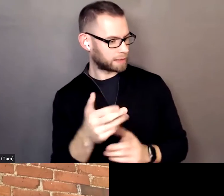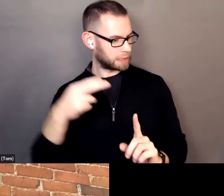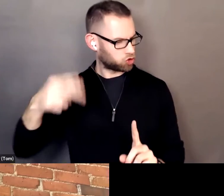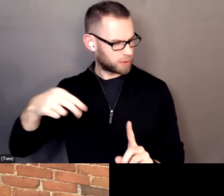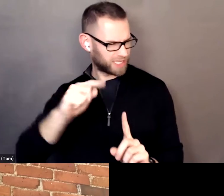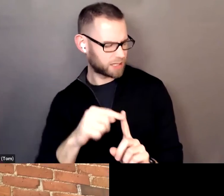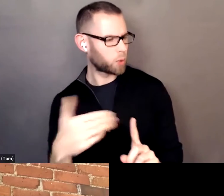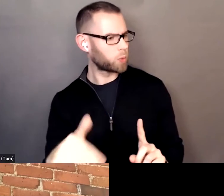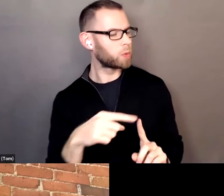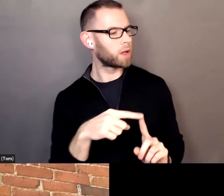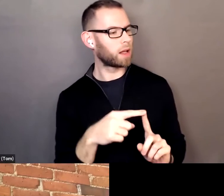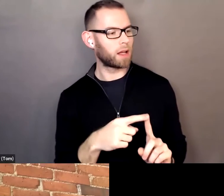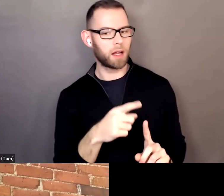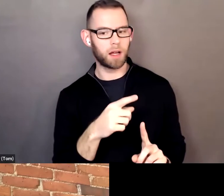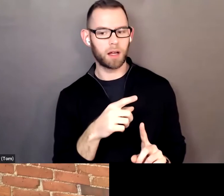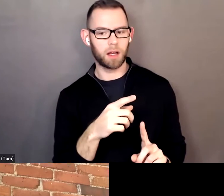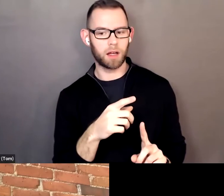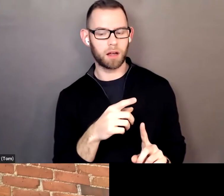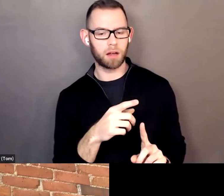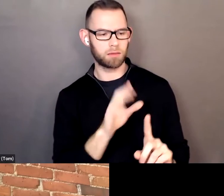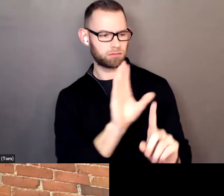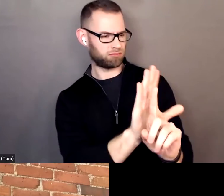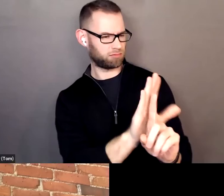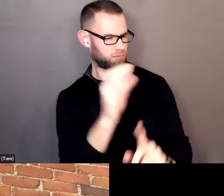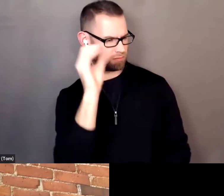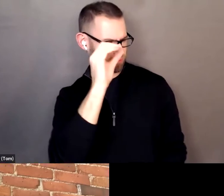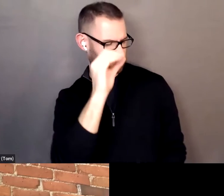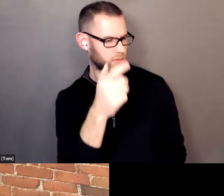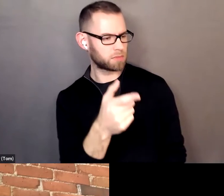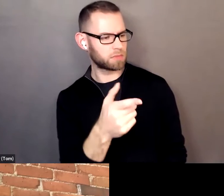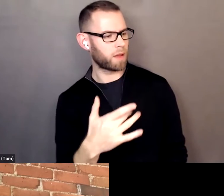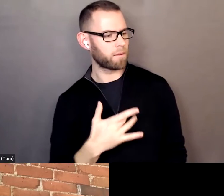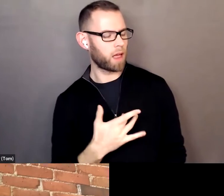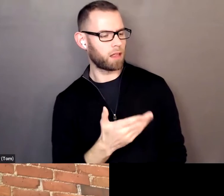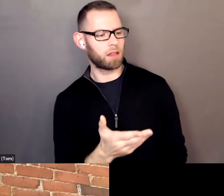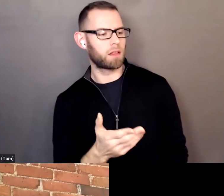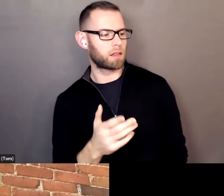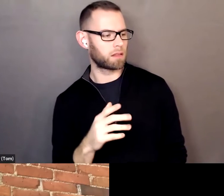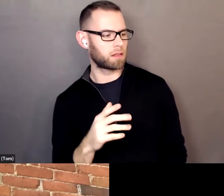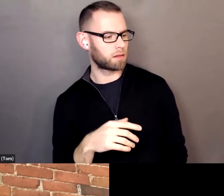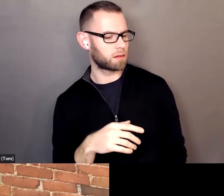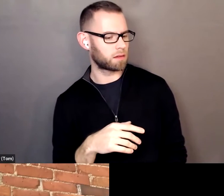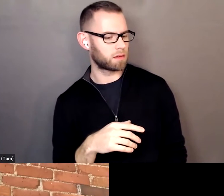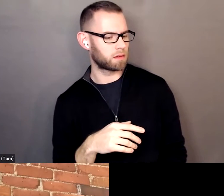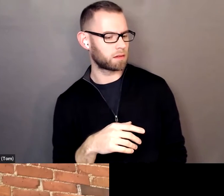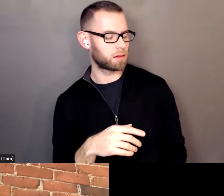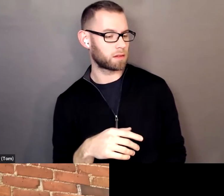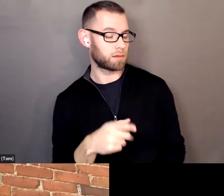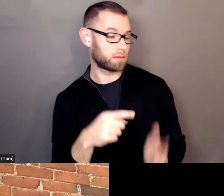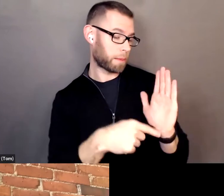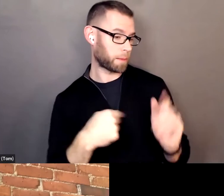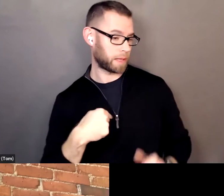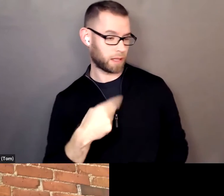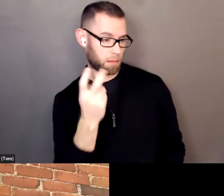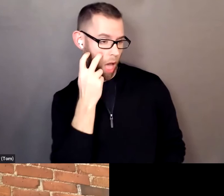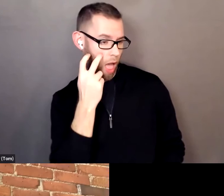In your opinion, how important is it for somebody, like, for example, I am blind. How important